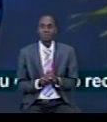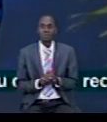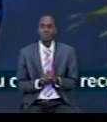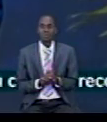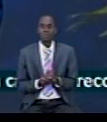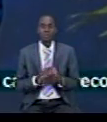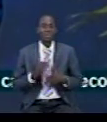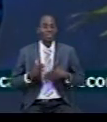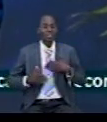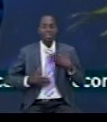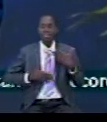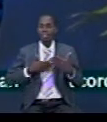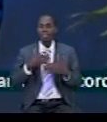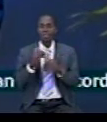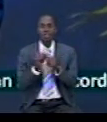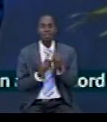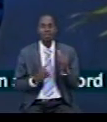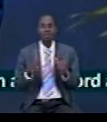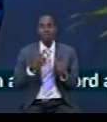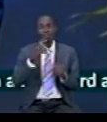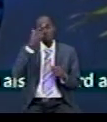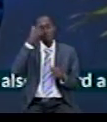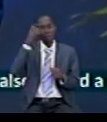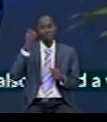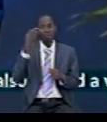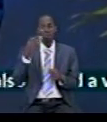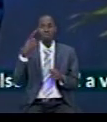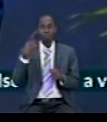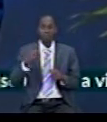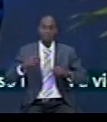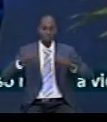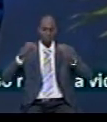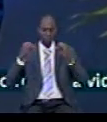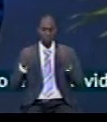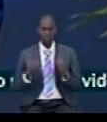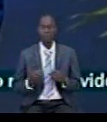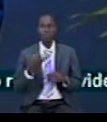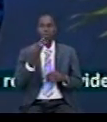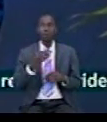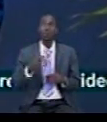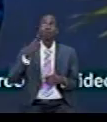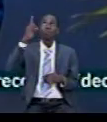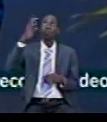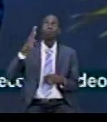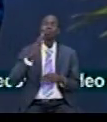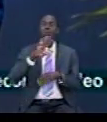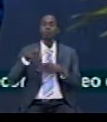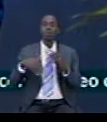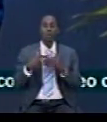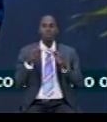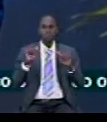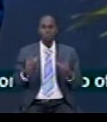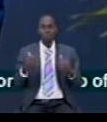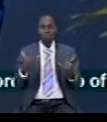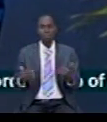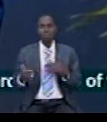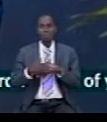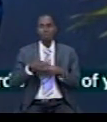Joy everywhere because of the power of God of all possibilities. It's back to the state